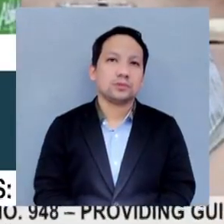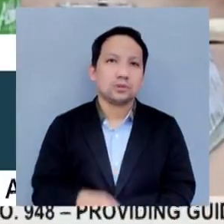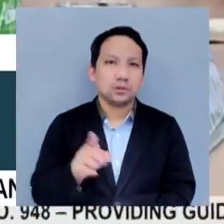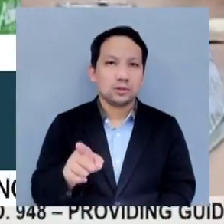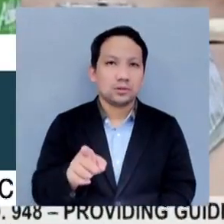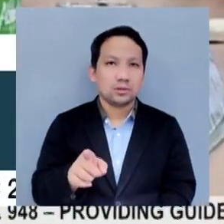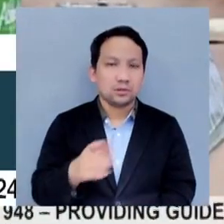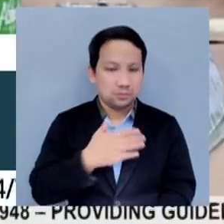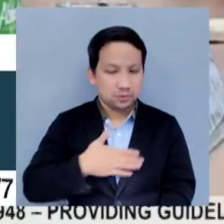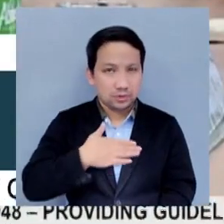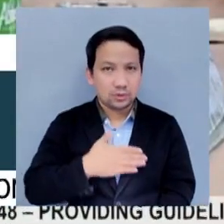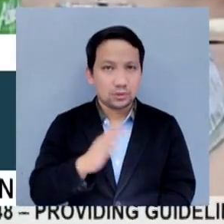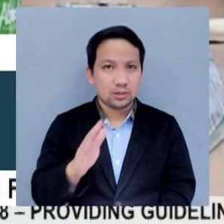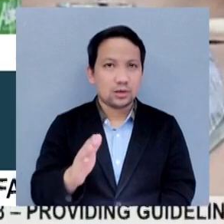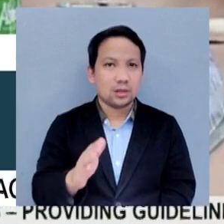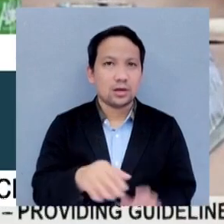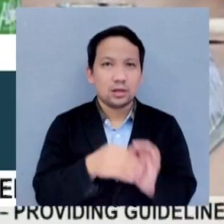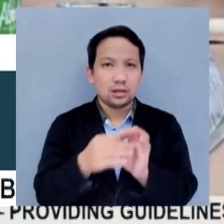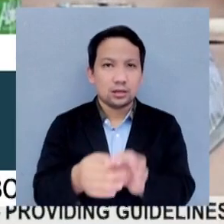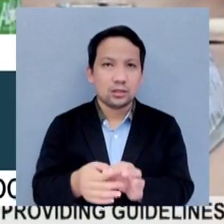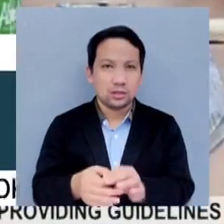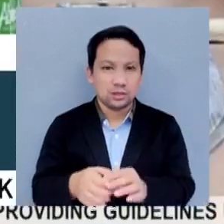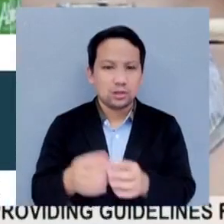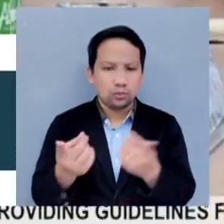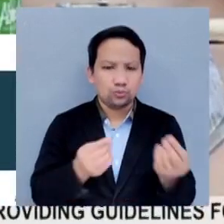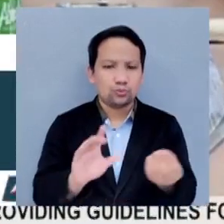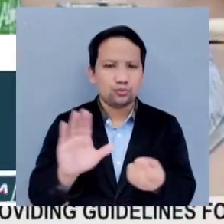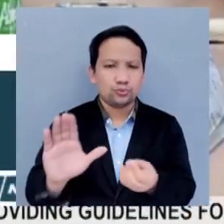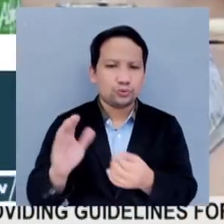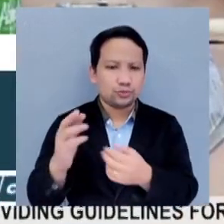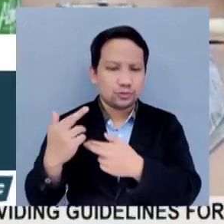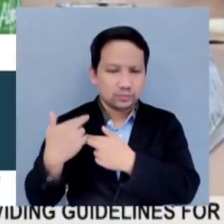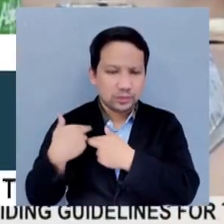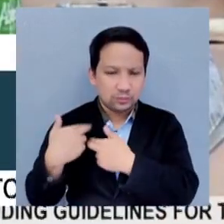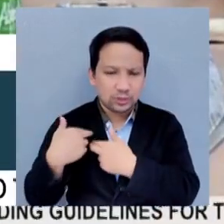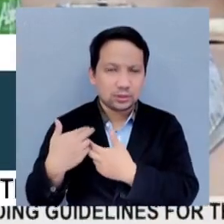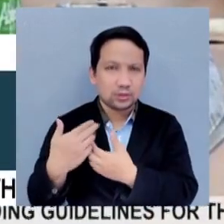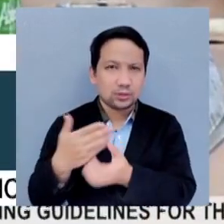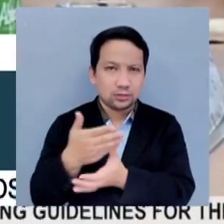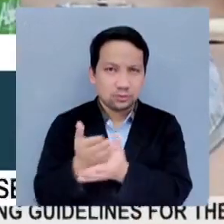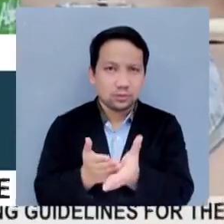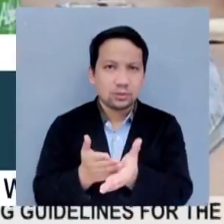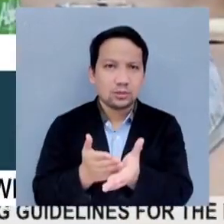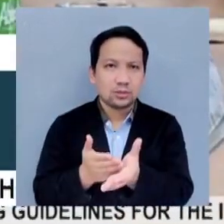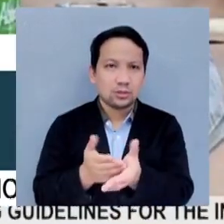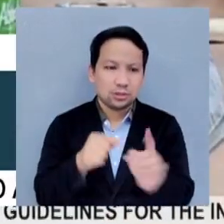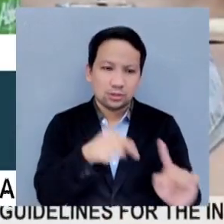please, due diligence on your part to follow up that informant.